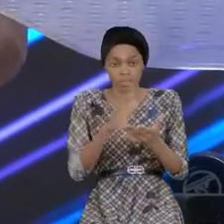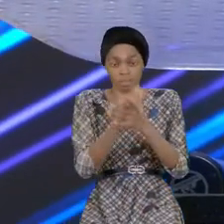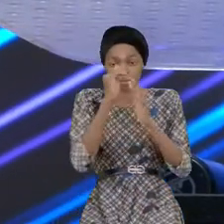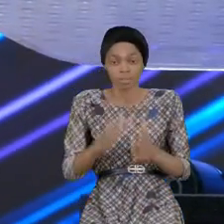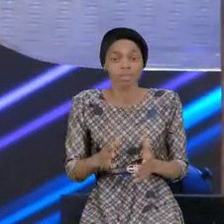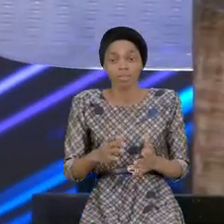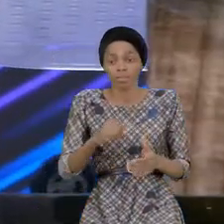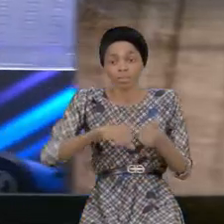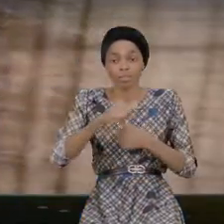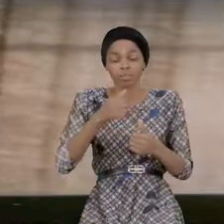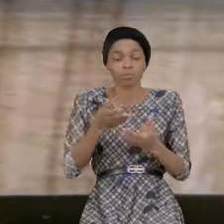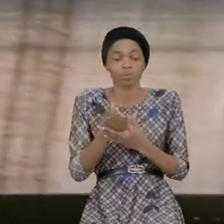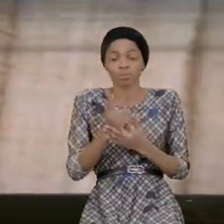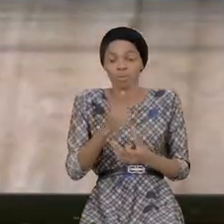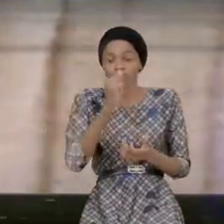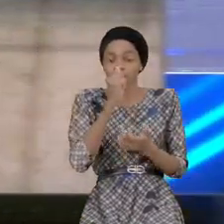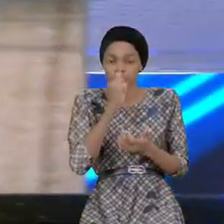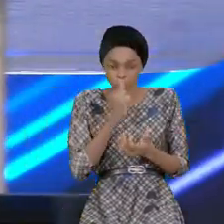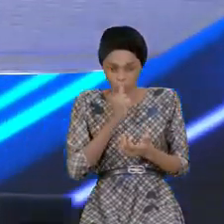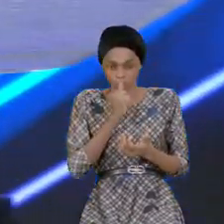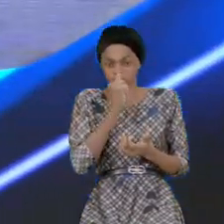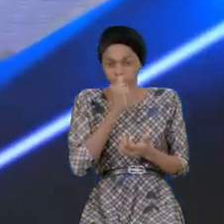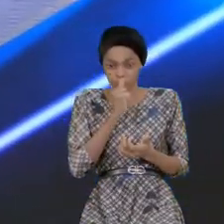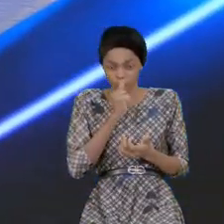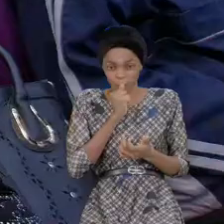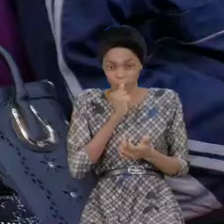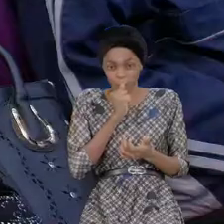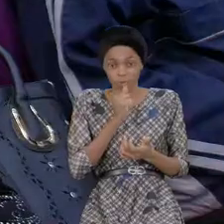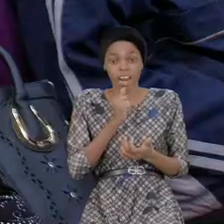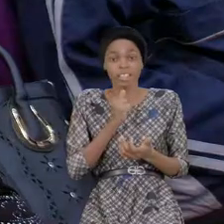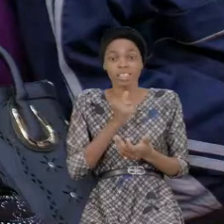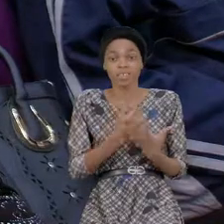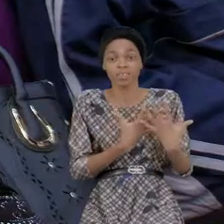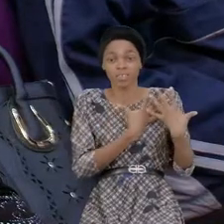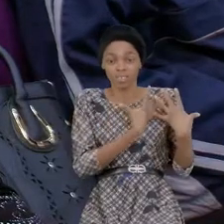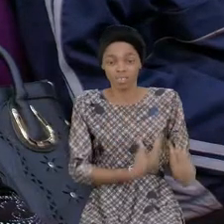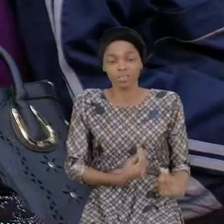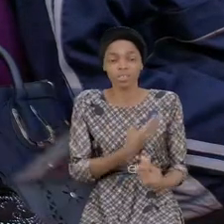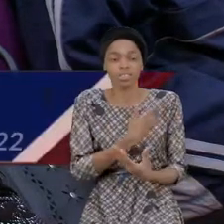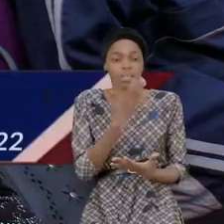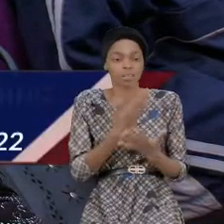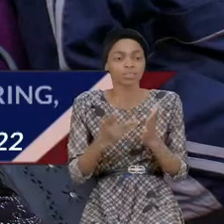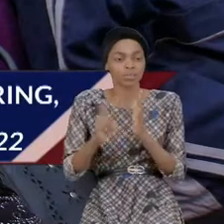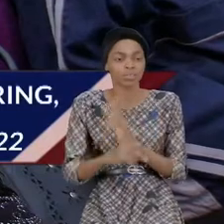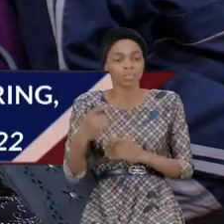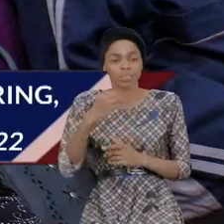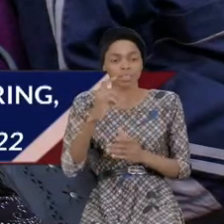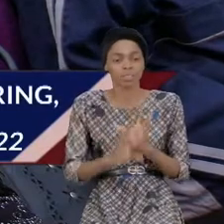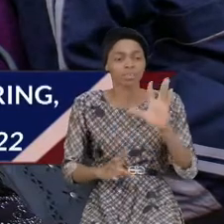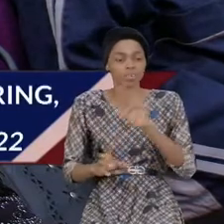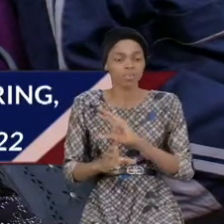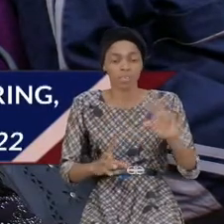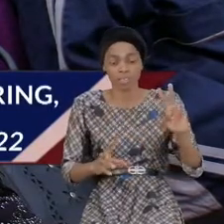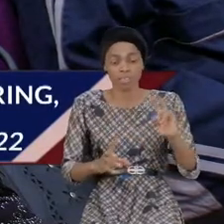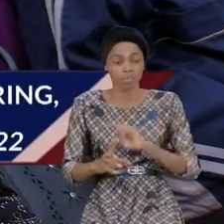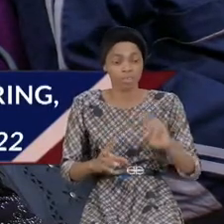and goodness. Look at Galatians chapter 5, verse 22. It says, but the fruit of the Spirit is